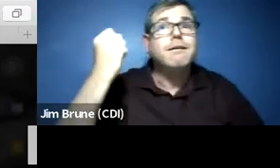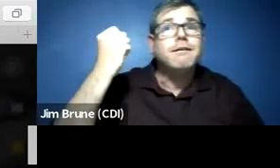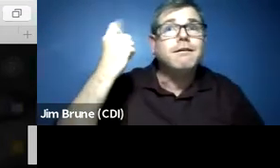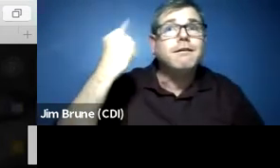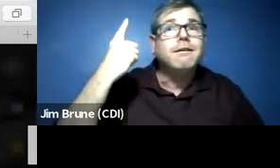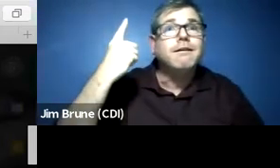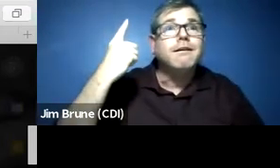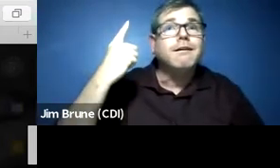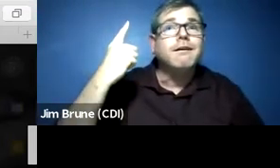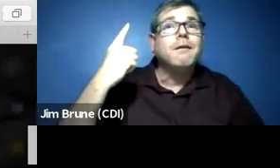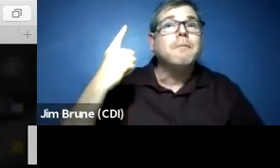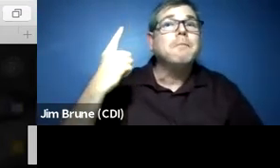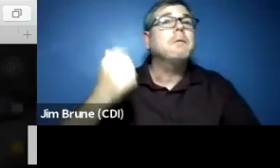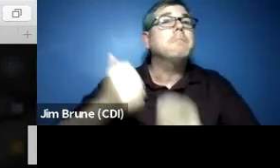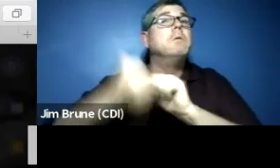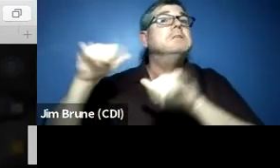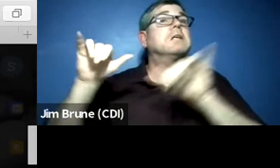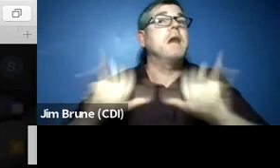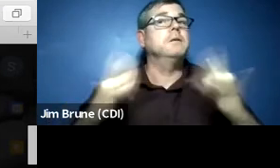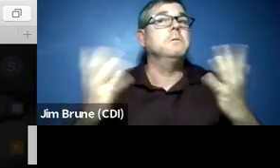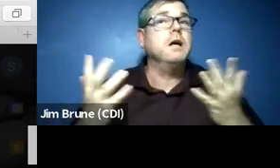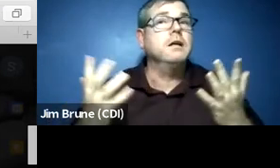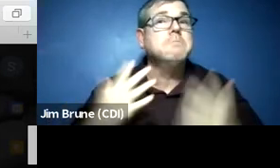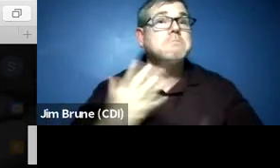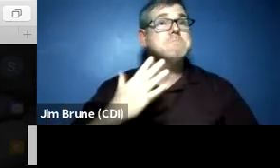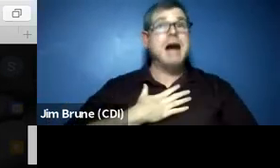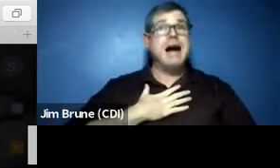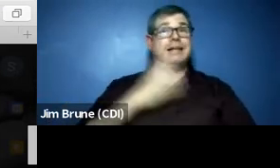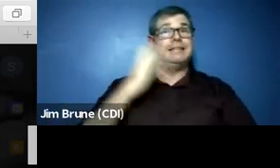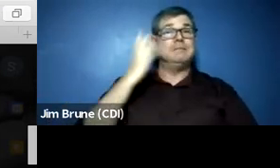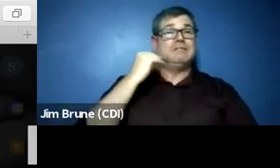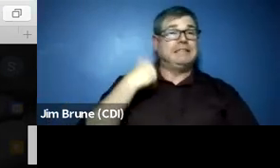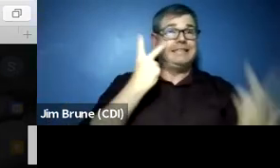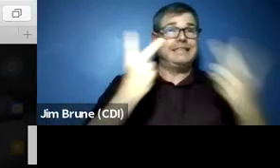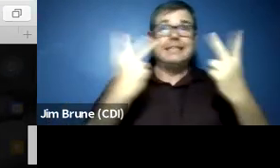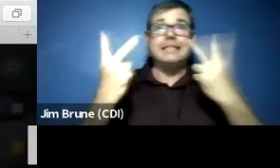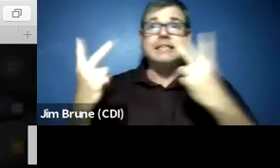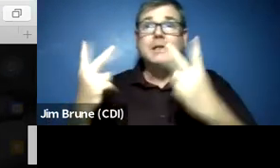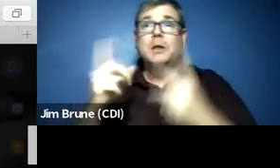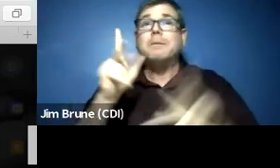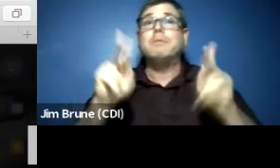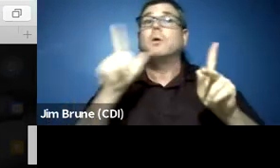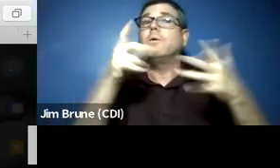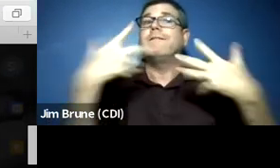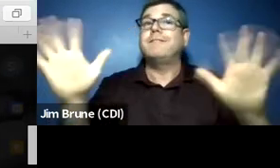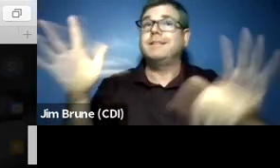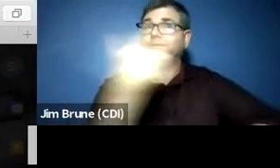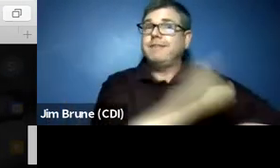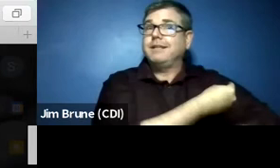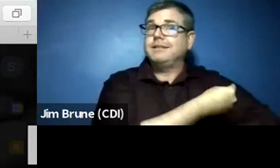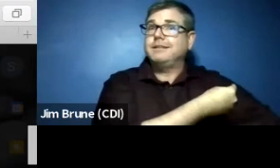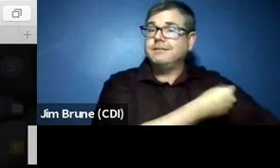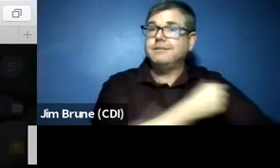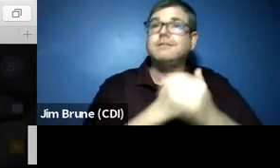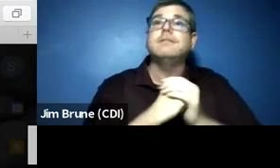own experience and just listening to, you know, my colleagues and other people around me who've been vaccinated, the 4 on the right are really the main